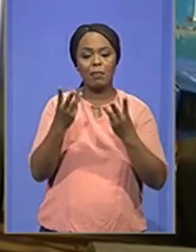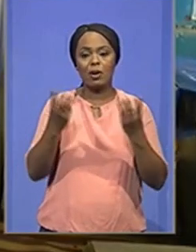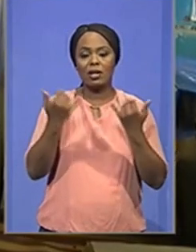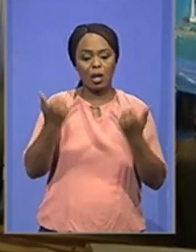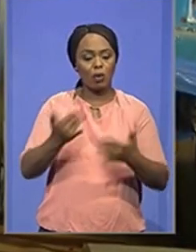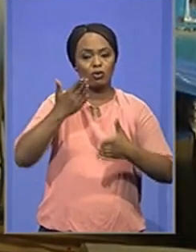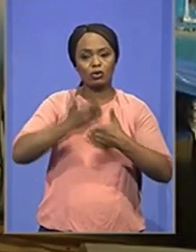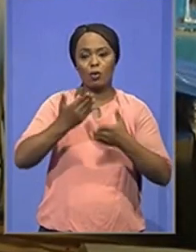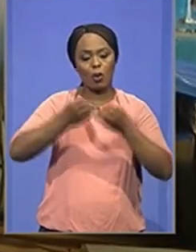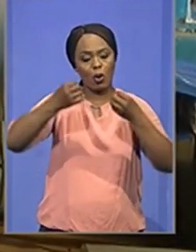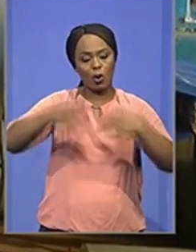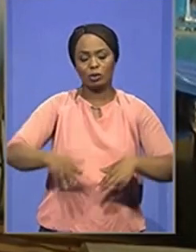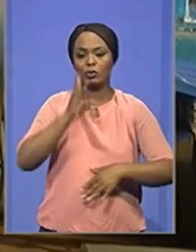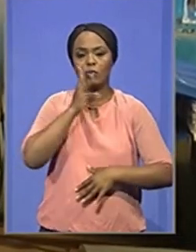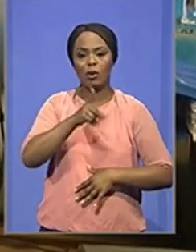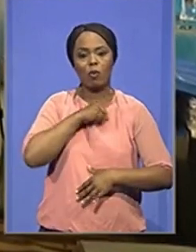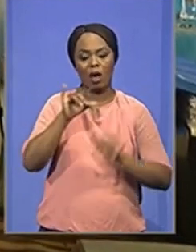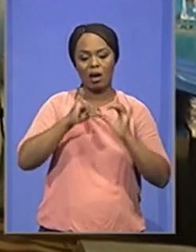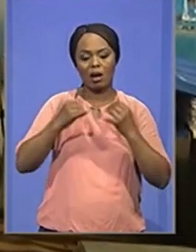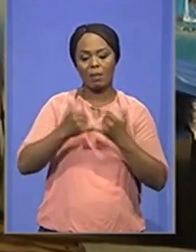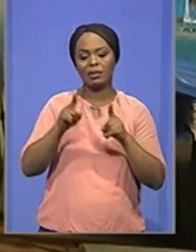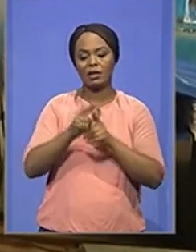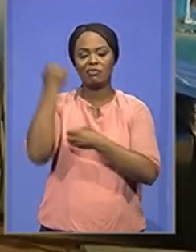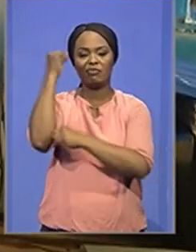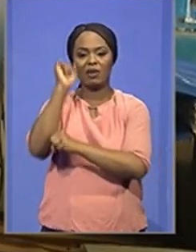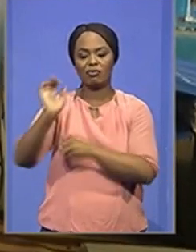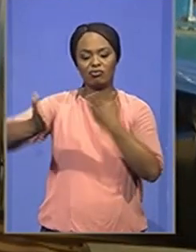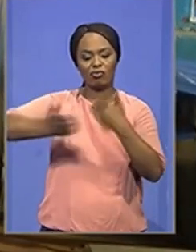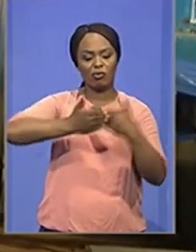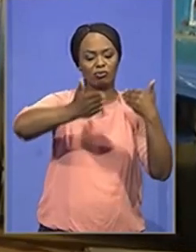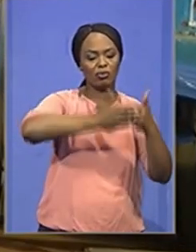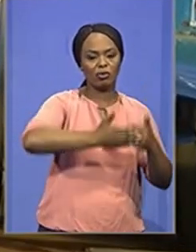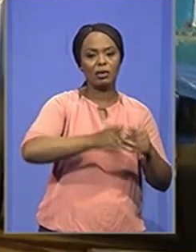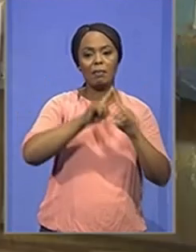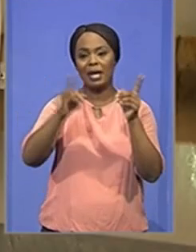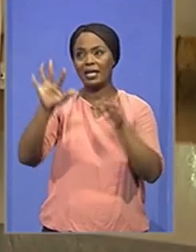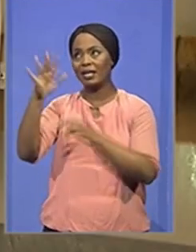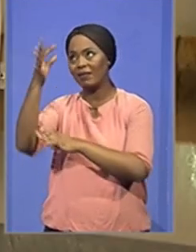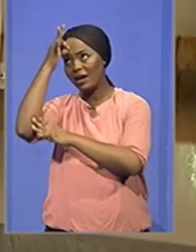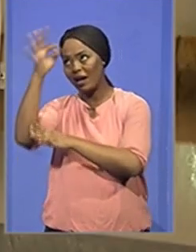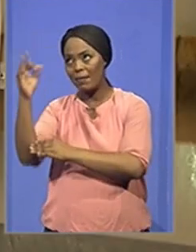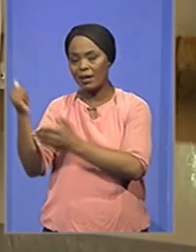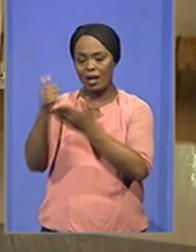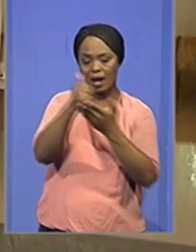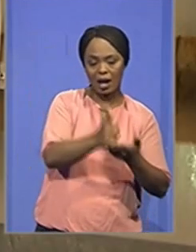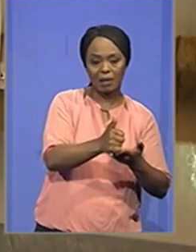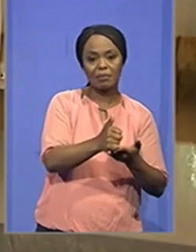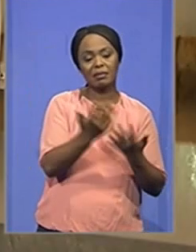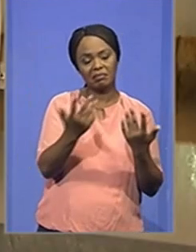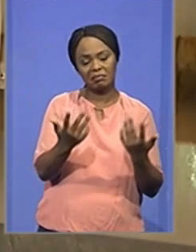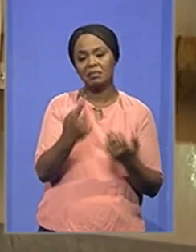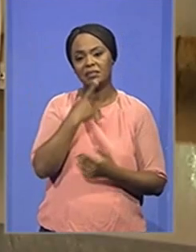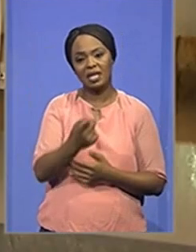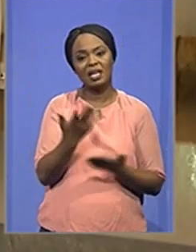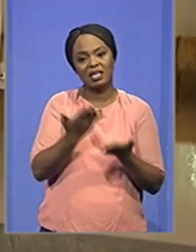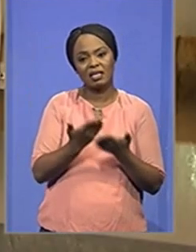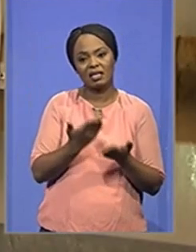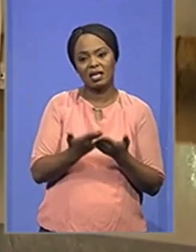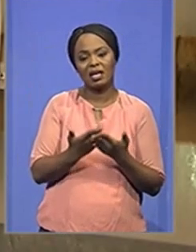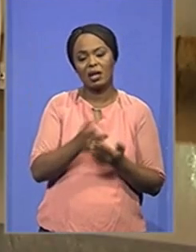le fa puso e ka leka ka thata go thusa madirelo a tsweletsang mashi, batlhagisi ba mashi ba re go tla ba